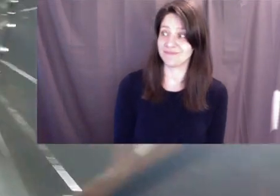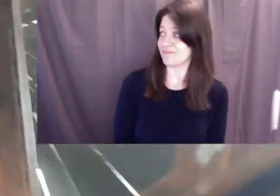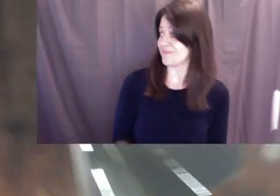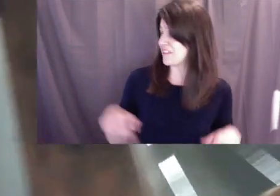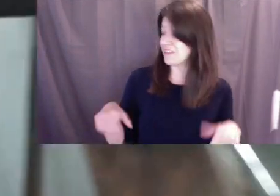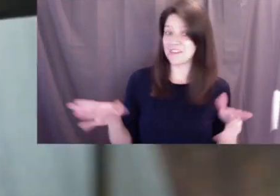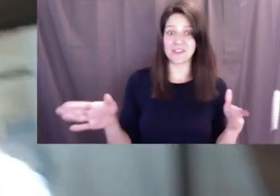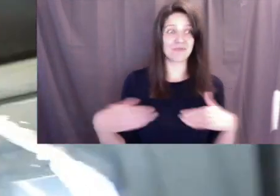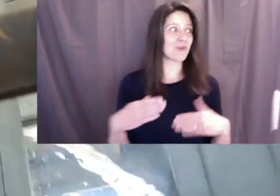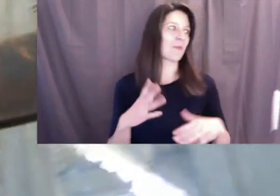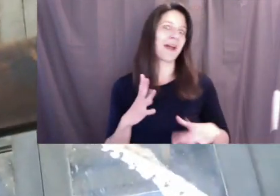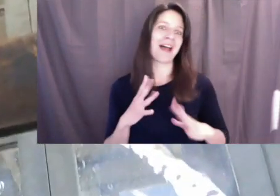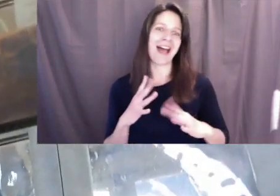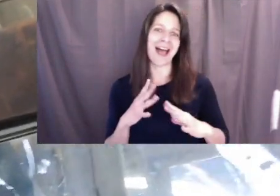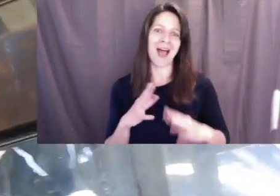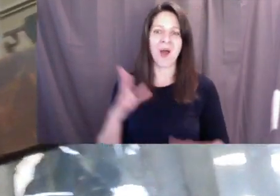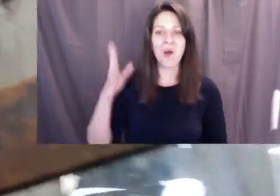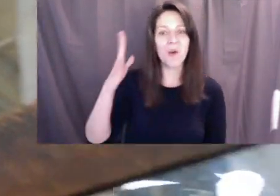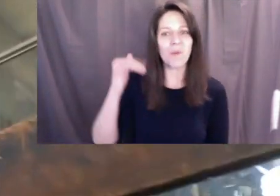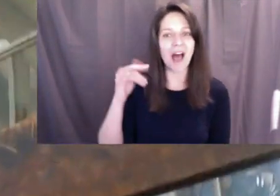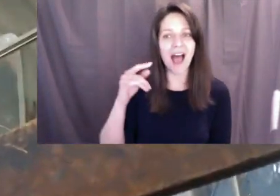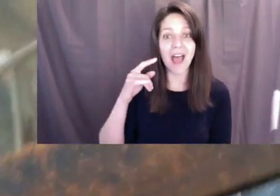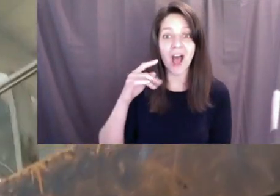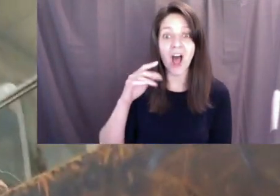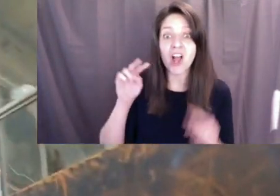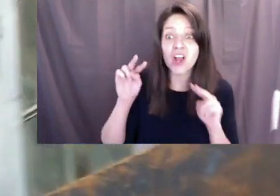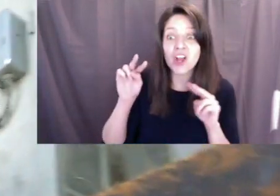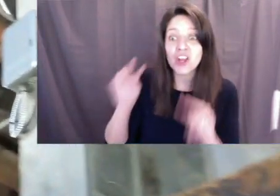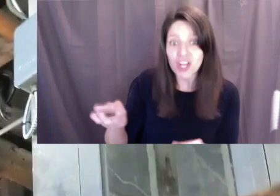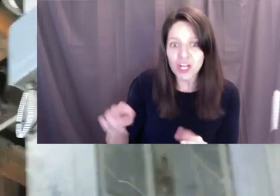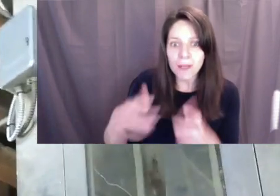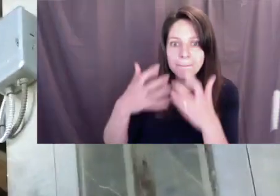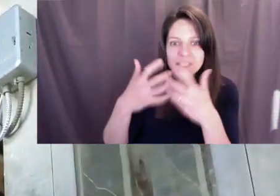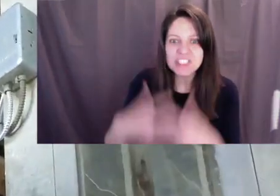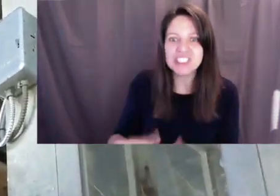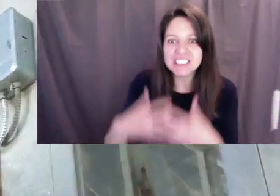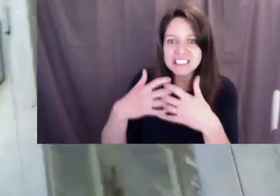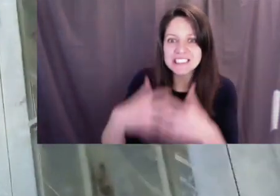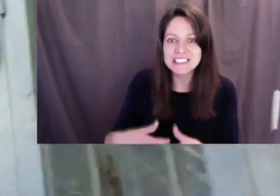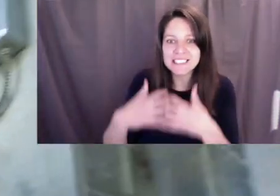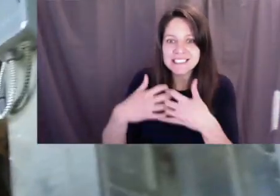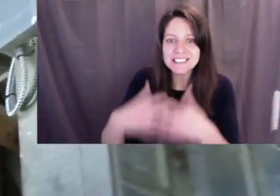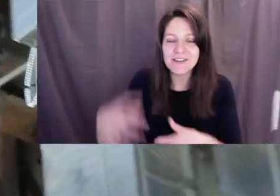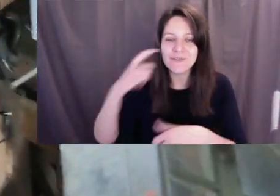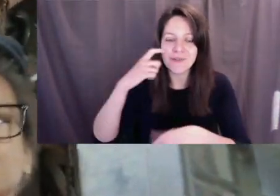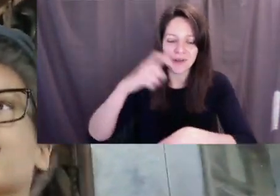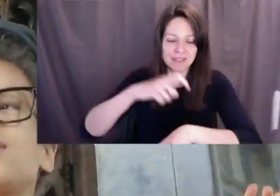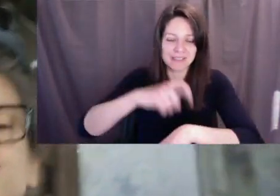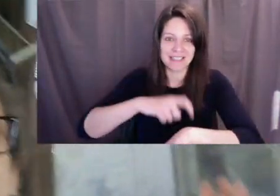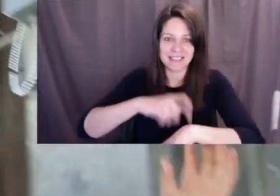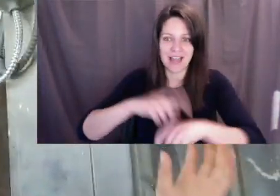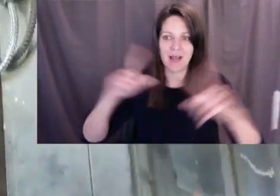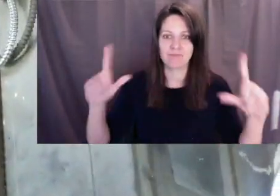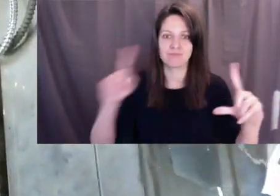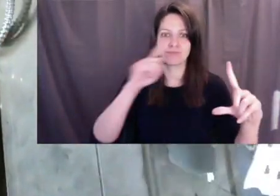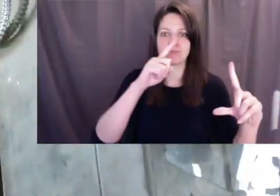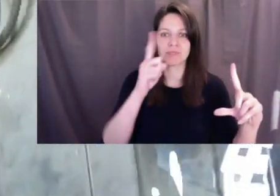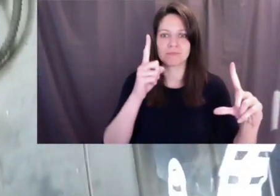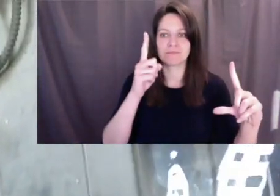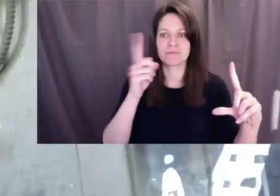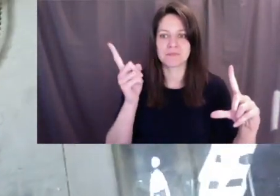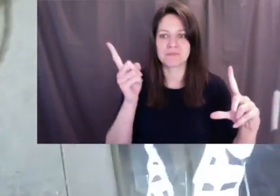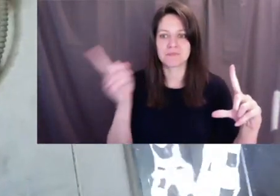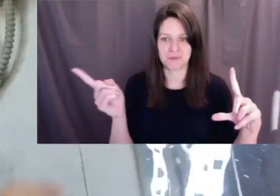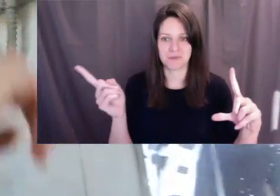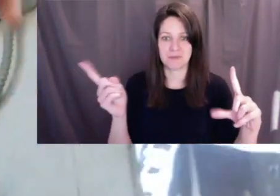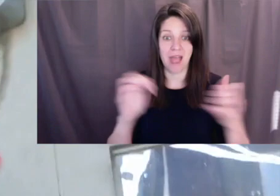This is a really cool room because look, this is the machine that makes the clock, that does the clock turning